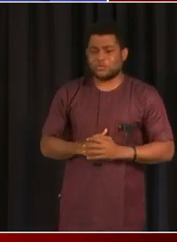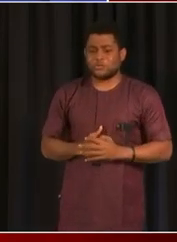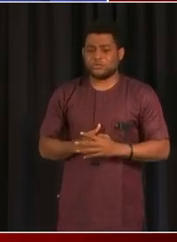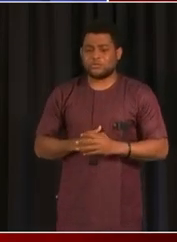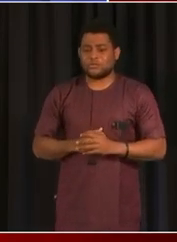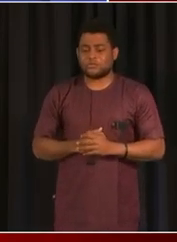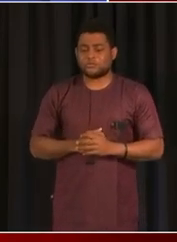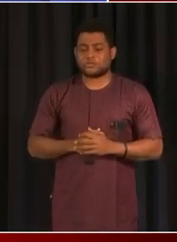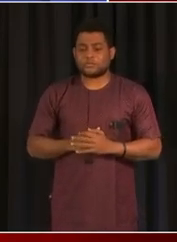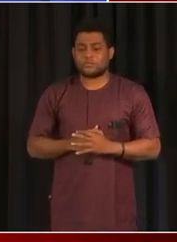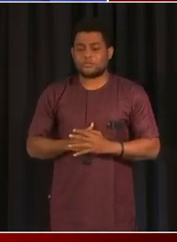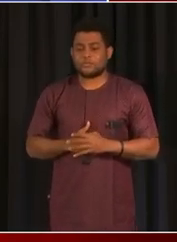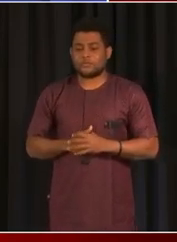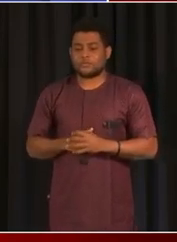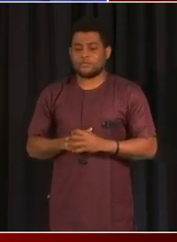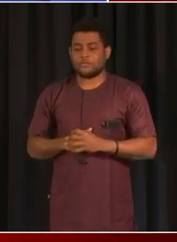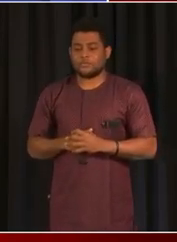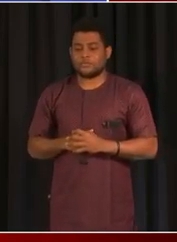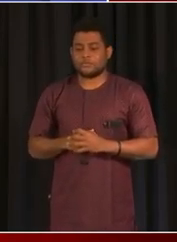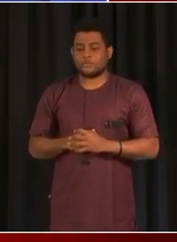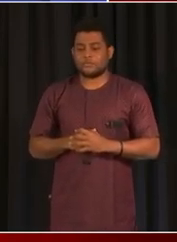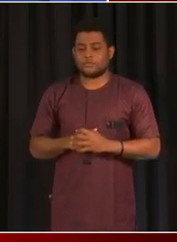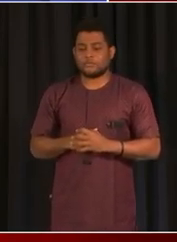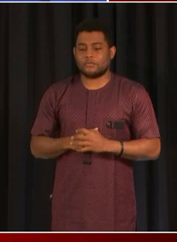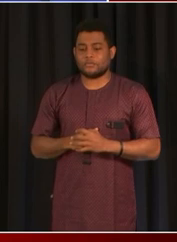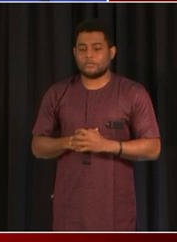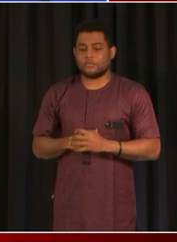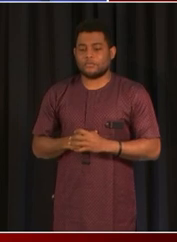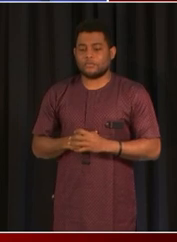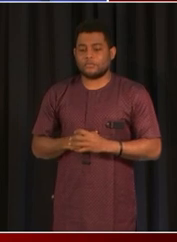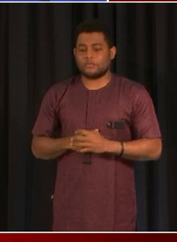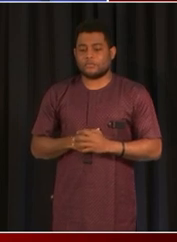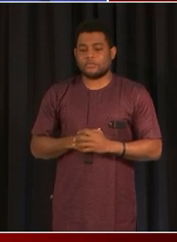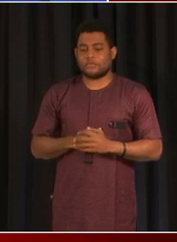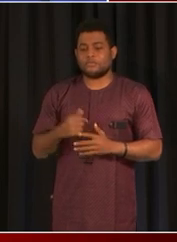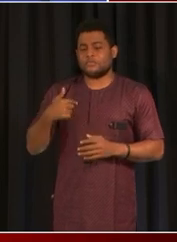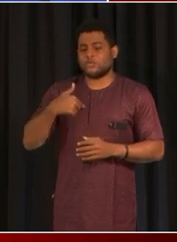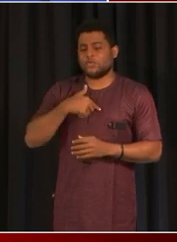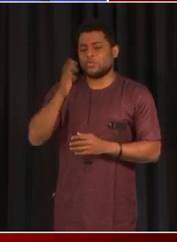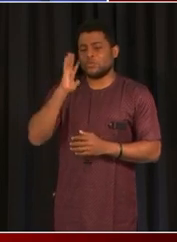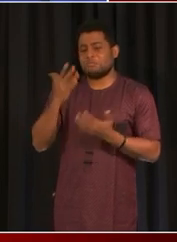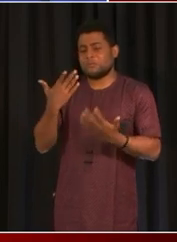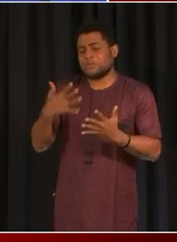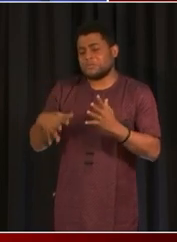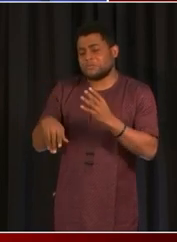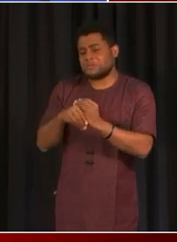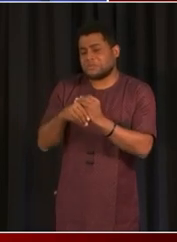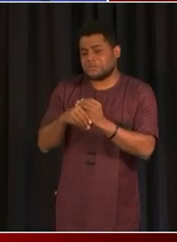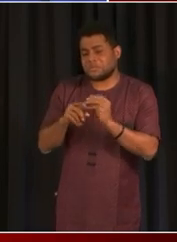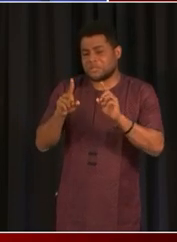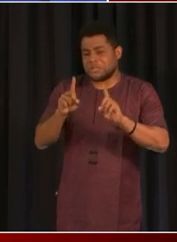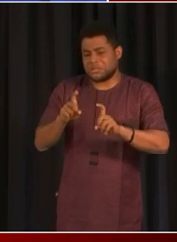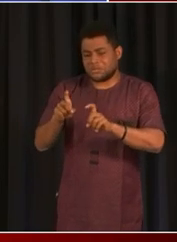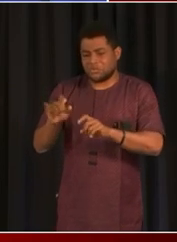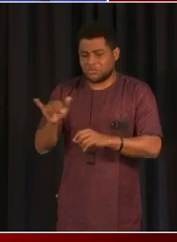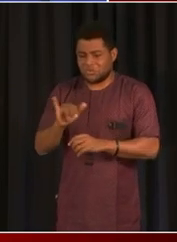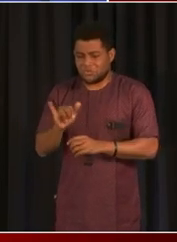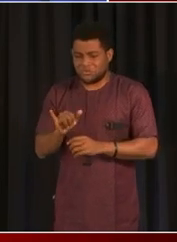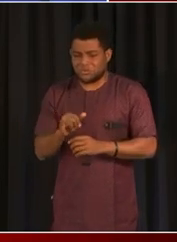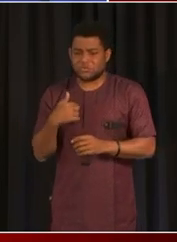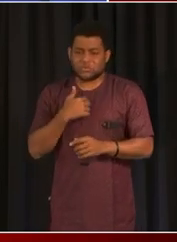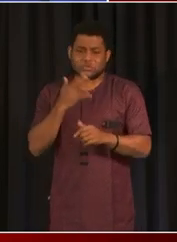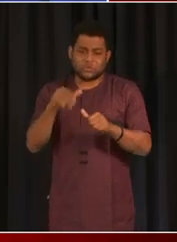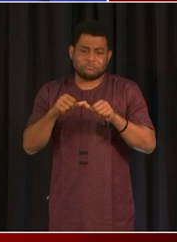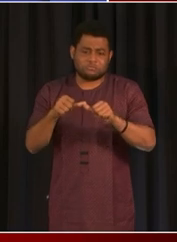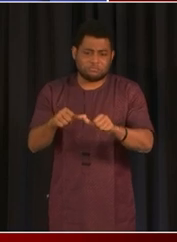certainly testing would be included as part of that as an option. So we certainly intend to be consistent with that for all of our employees.